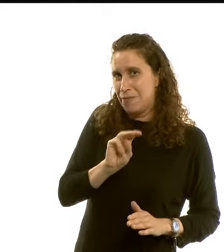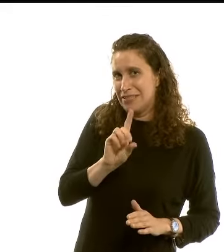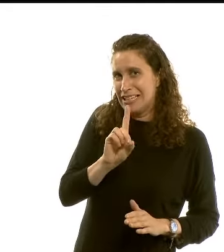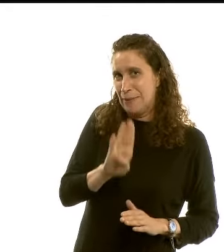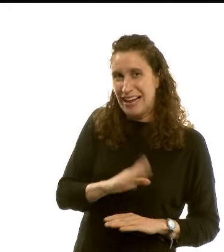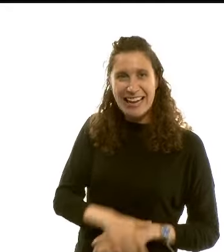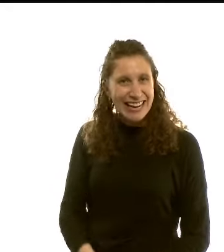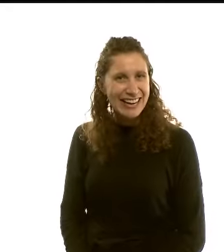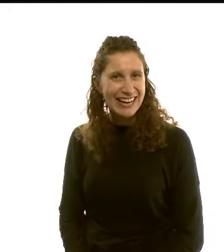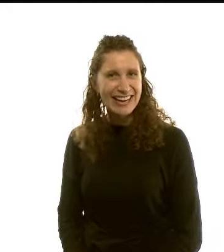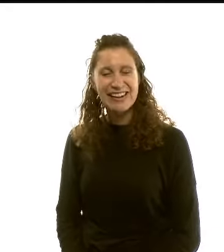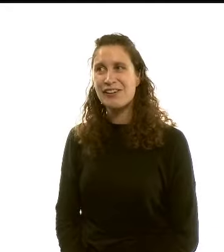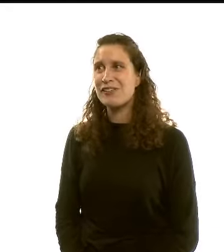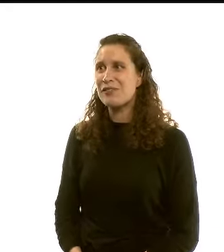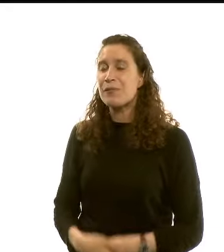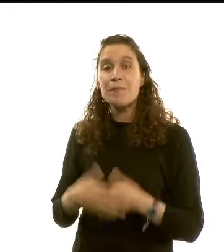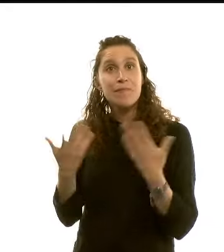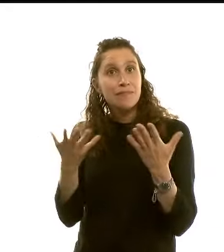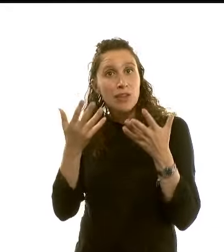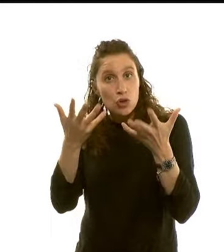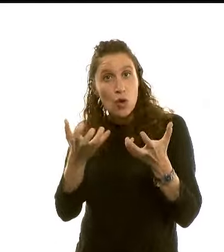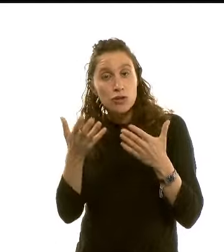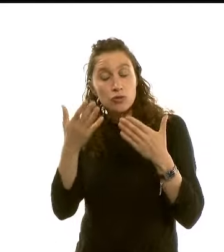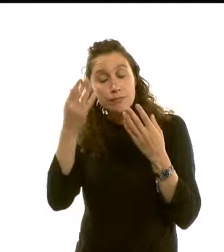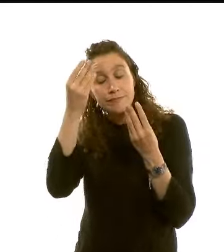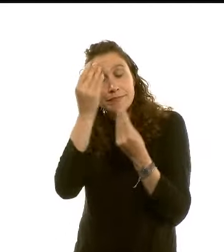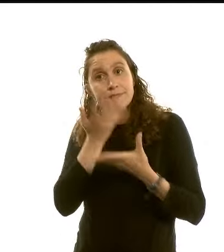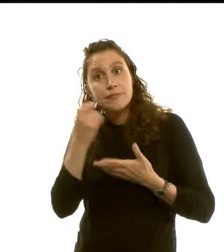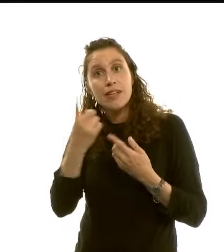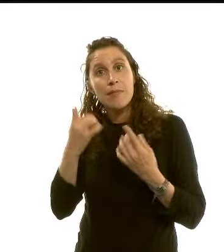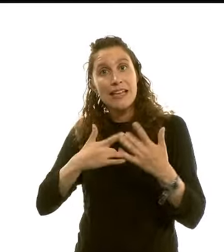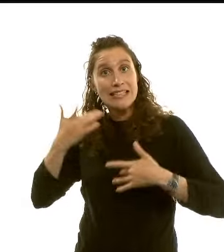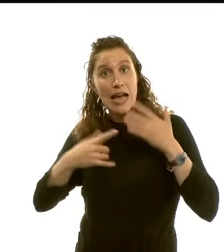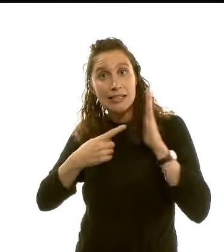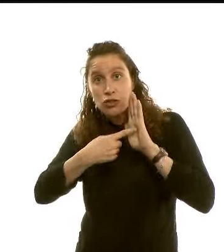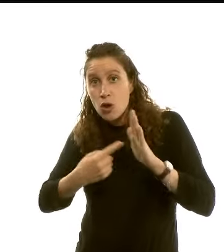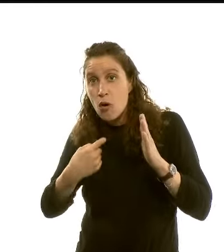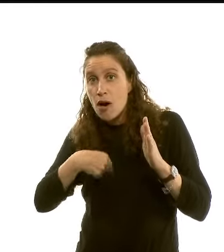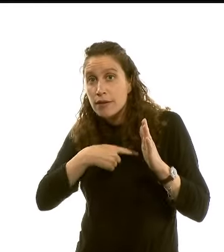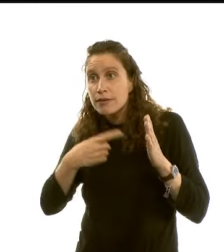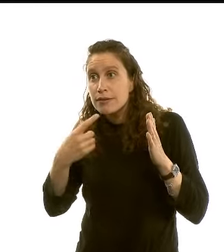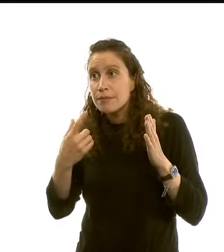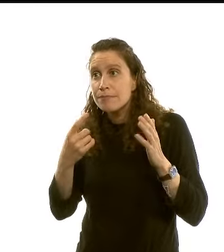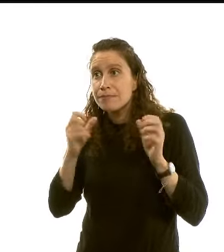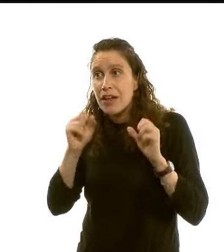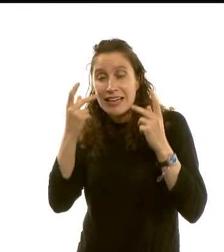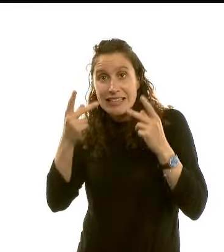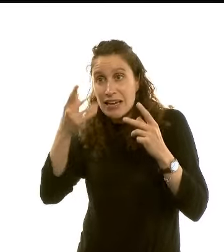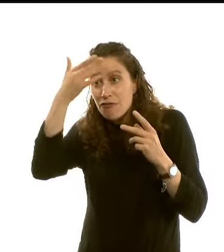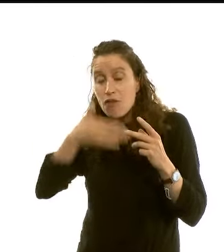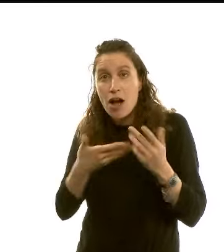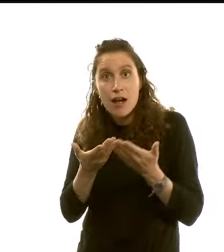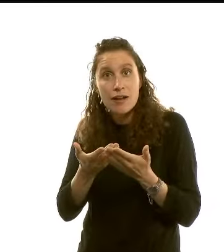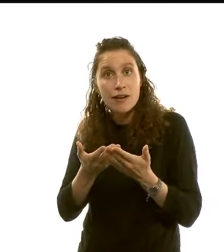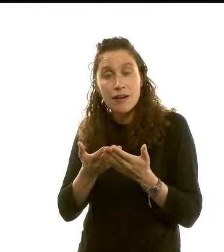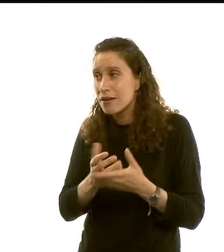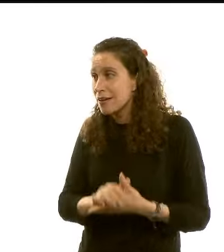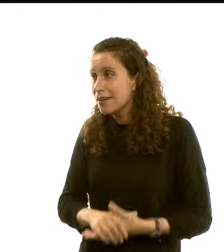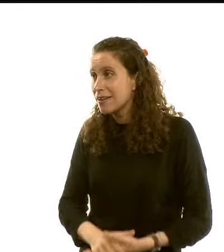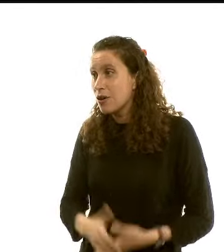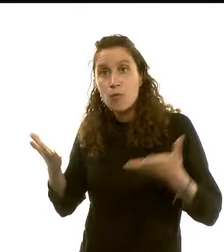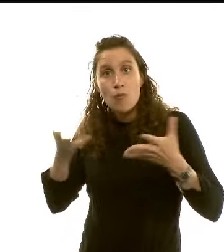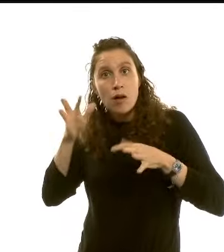Thanks. Right, moving on. Josh and Woonza, you have something very exciting to show us, I believe, and I can see right in front of us. This is stunning.